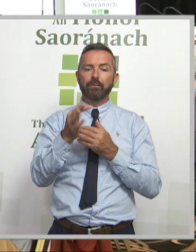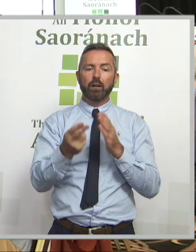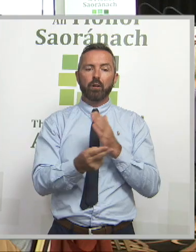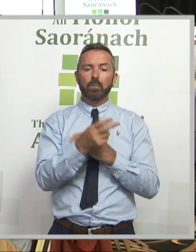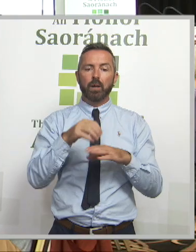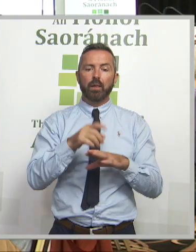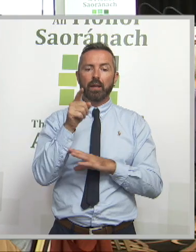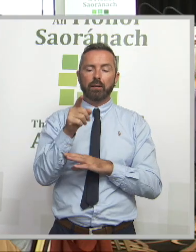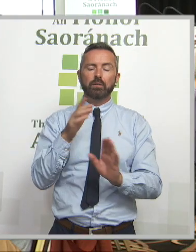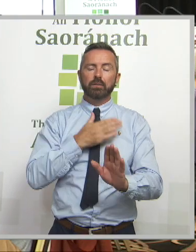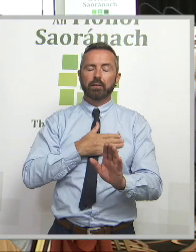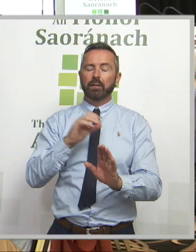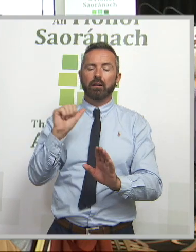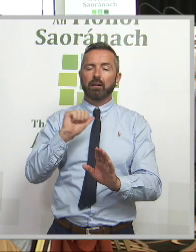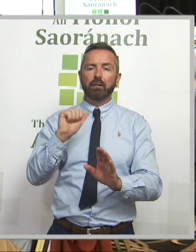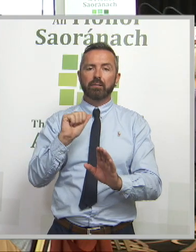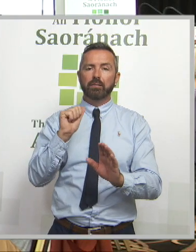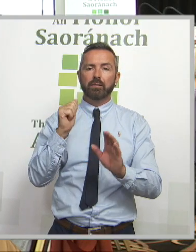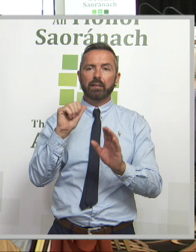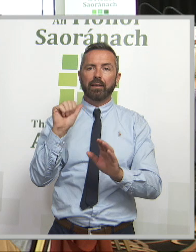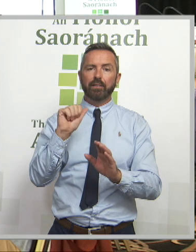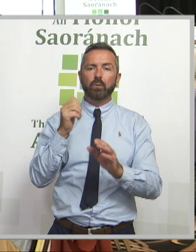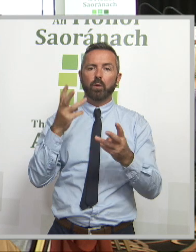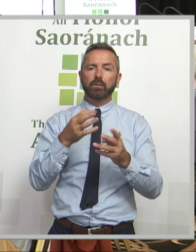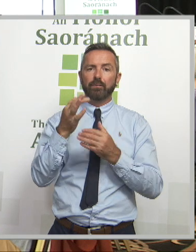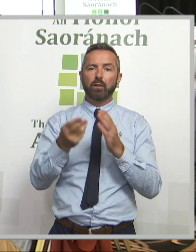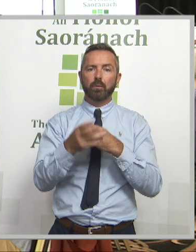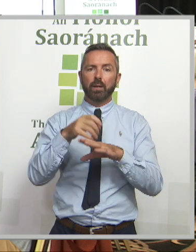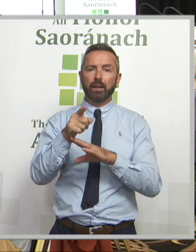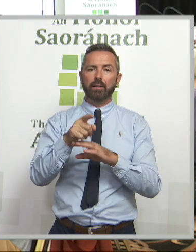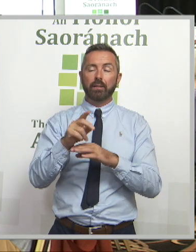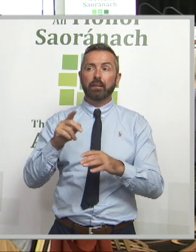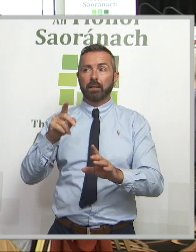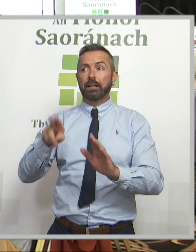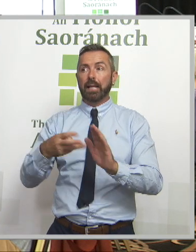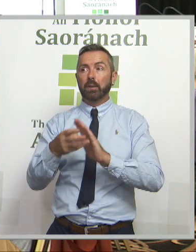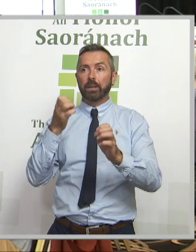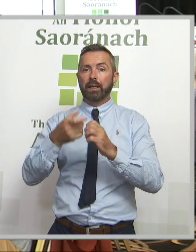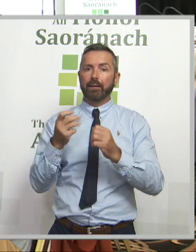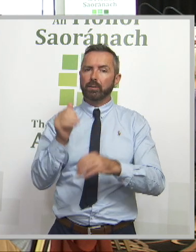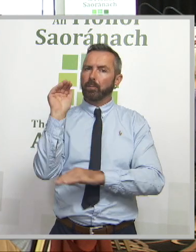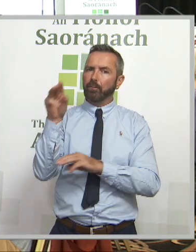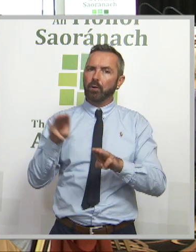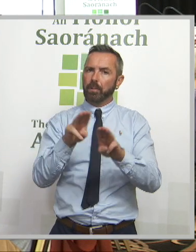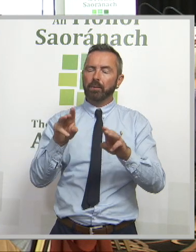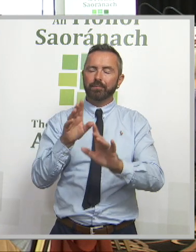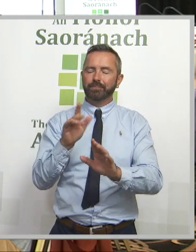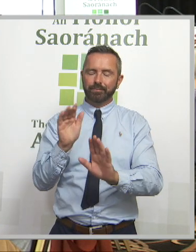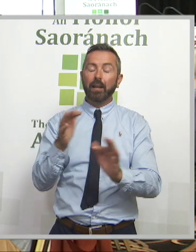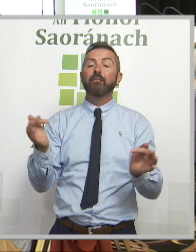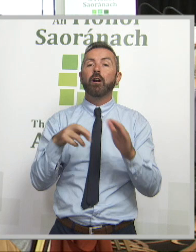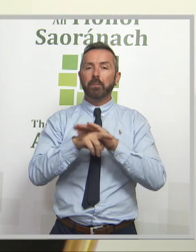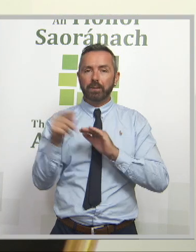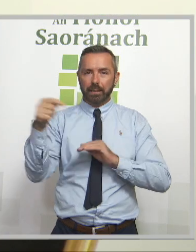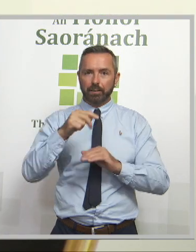I'm conscious that we'll have some farmers in next weekend that we meet up. And I've been trying to talk to as many farmers as possible. And a